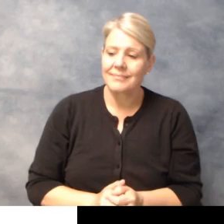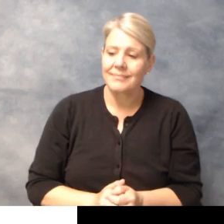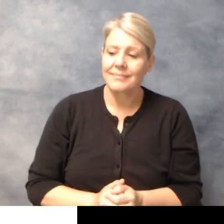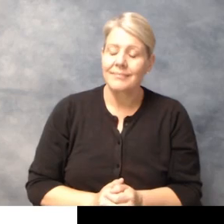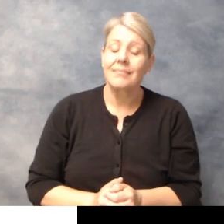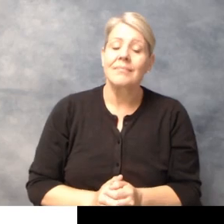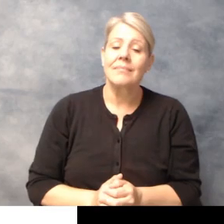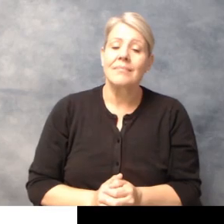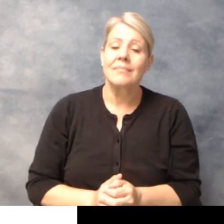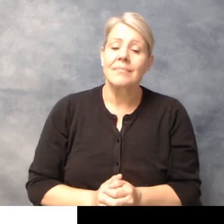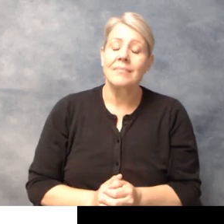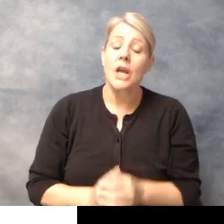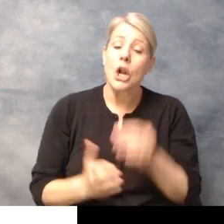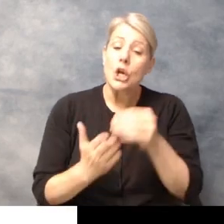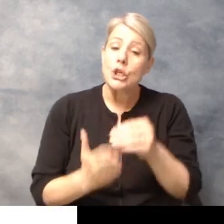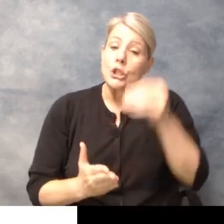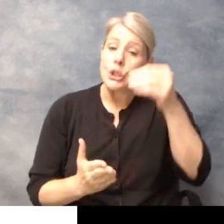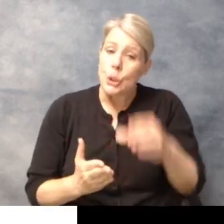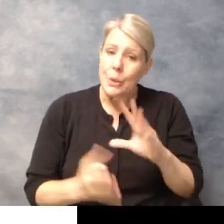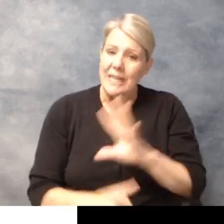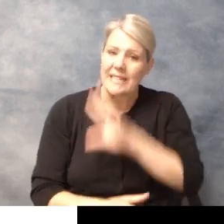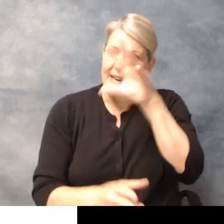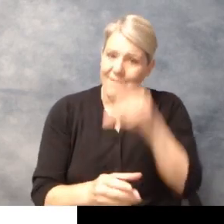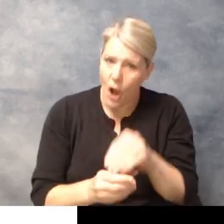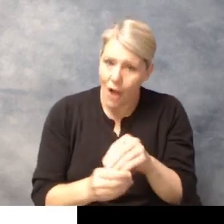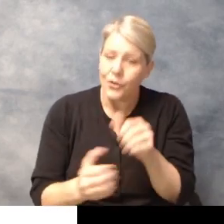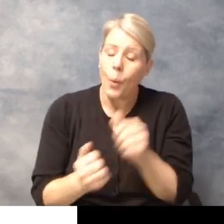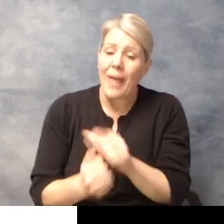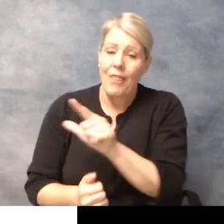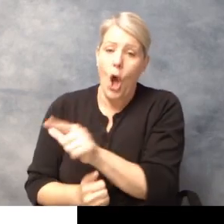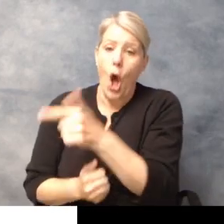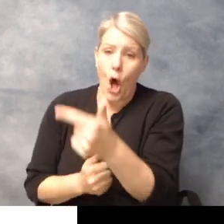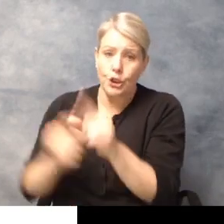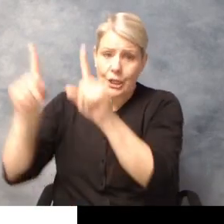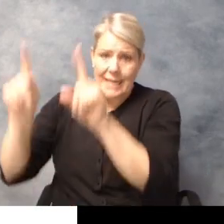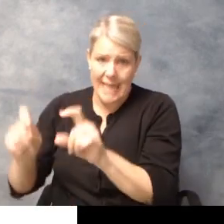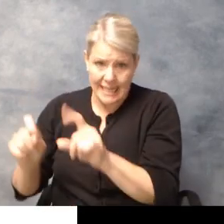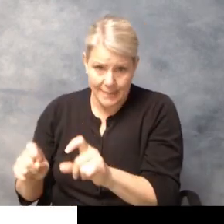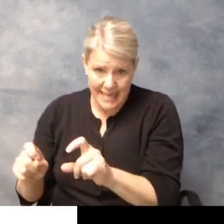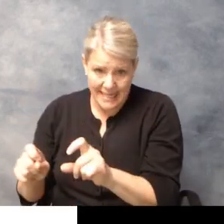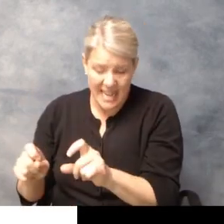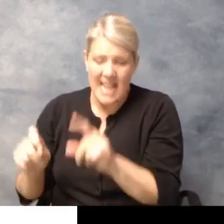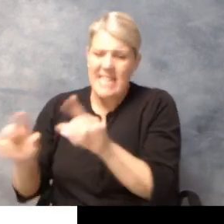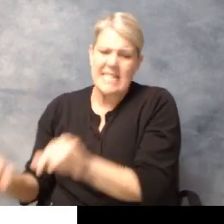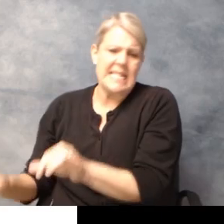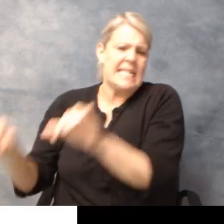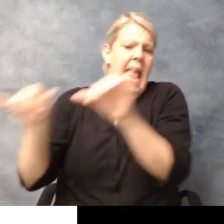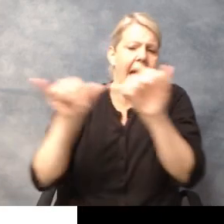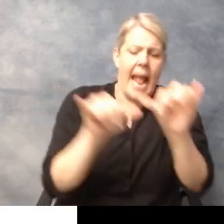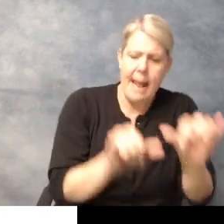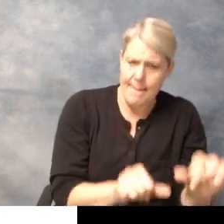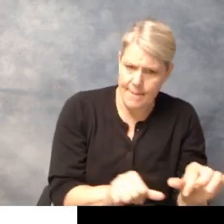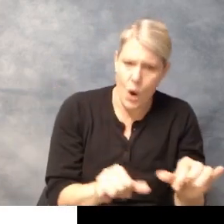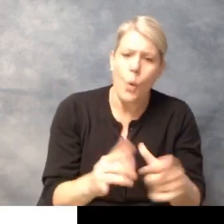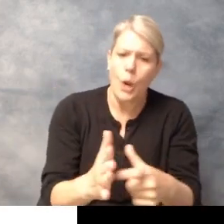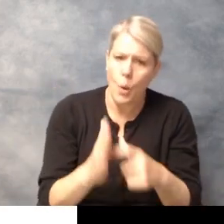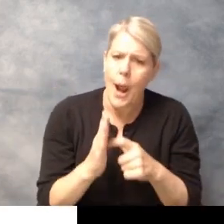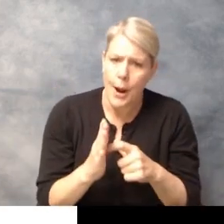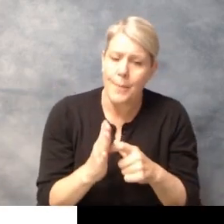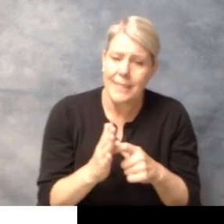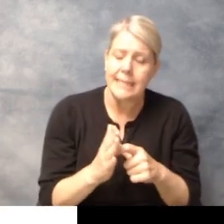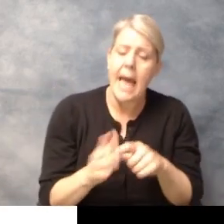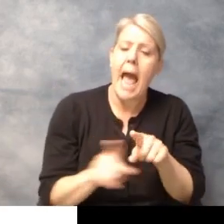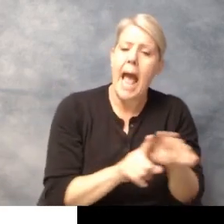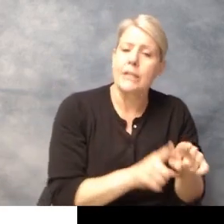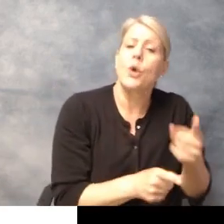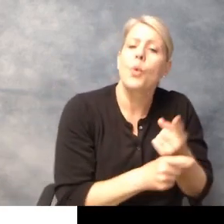Students participating in the alternate assessment are required to complete the same assessment requirements at each grade level as students taking the